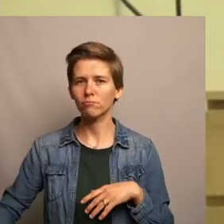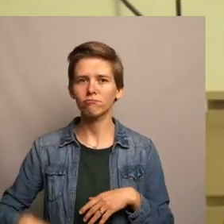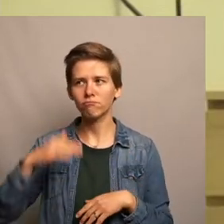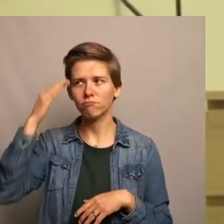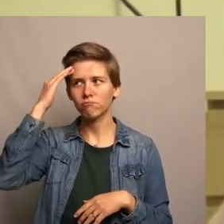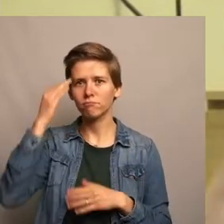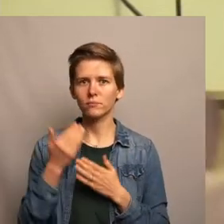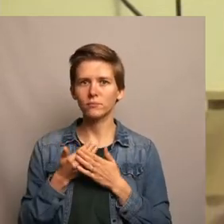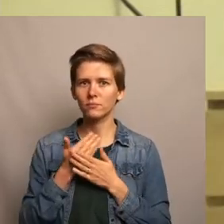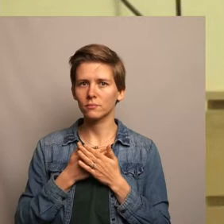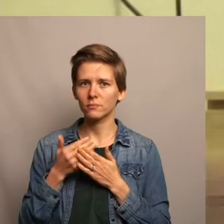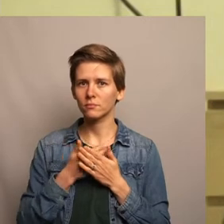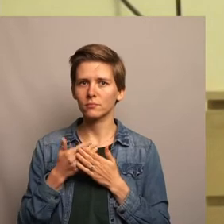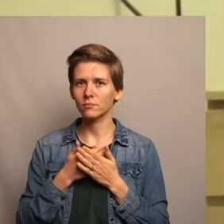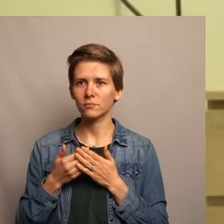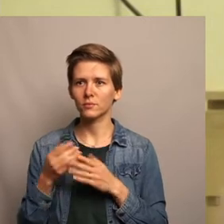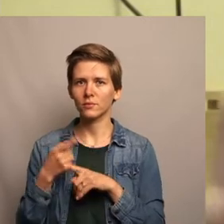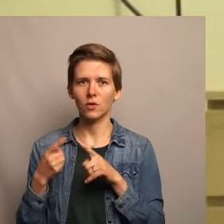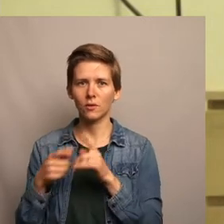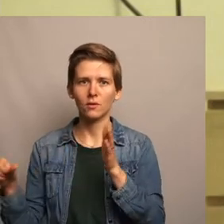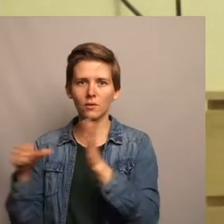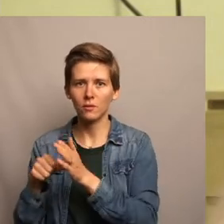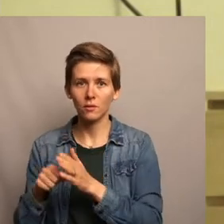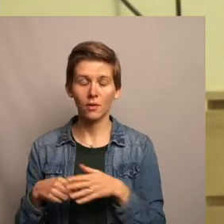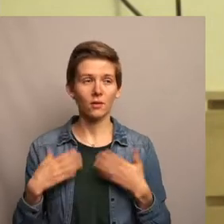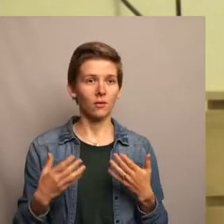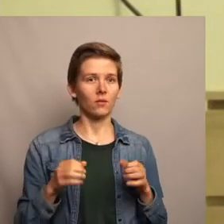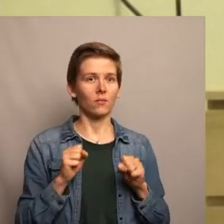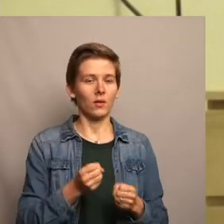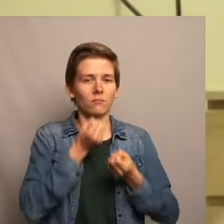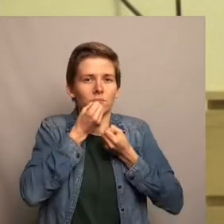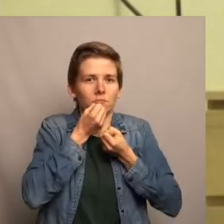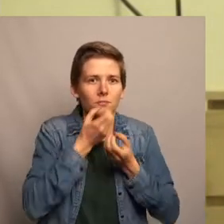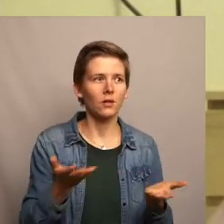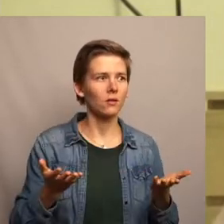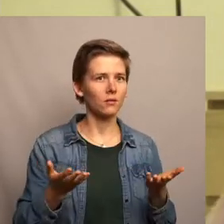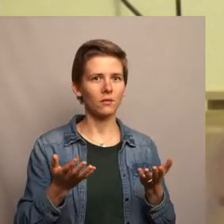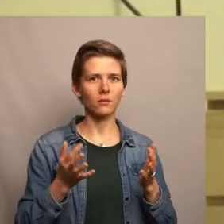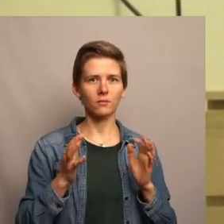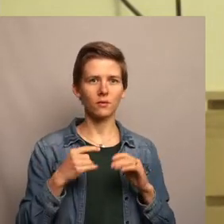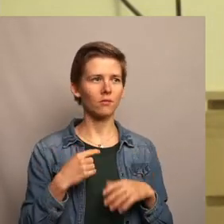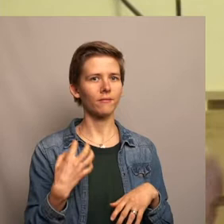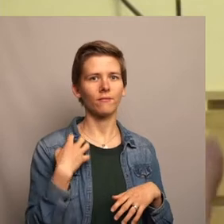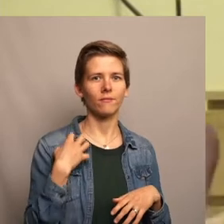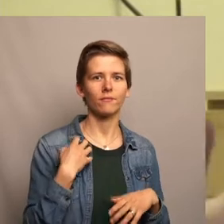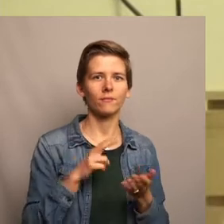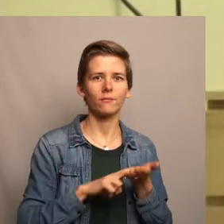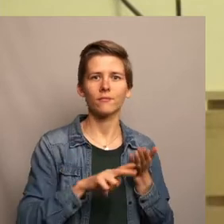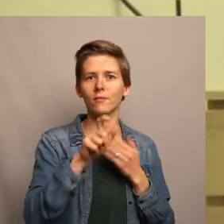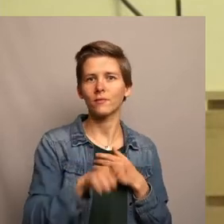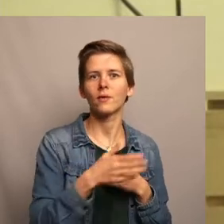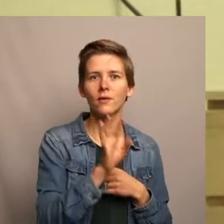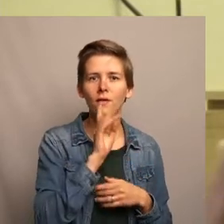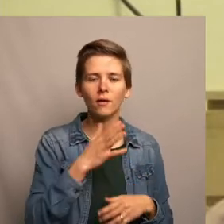killed, suddenly they have to bear all that they did in bed to this officer that they're not familiar with, but if